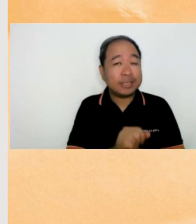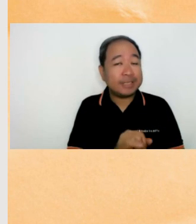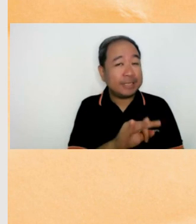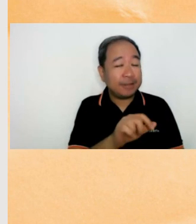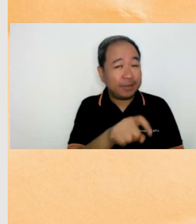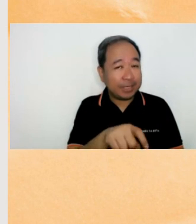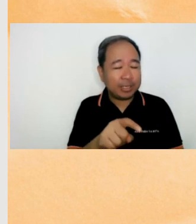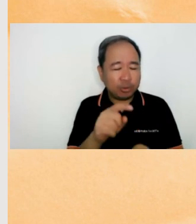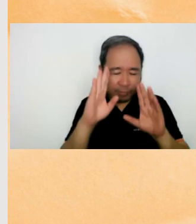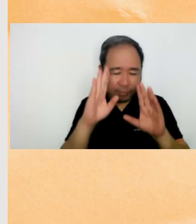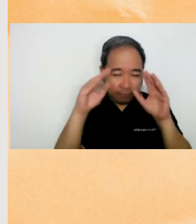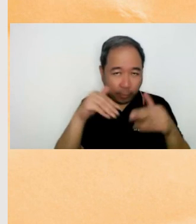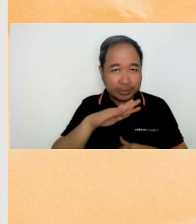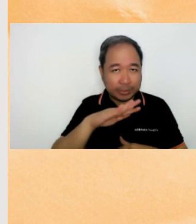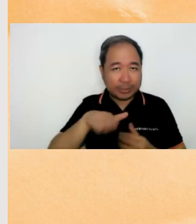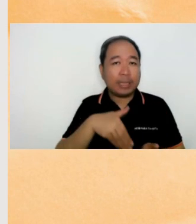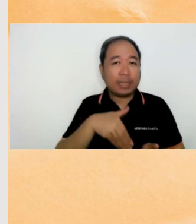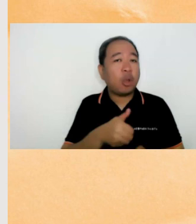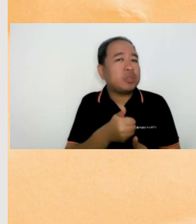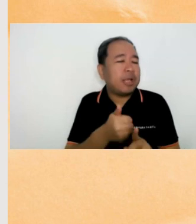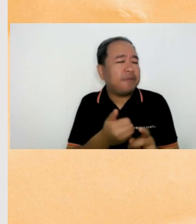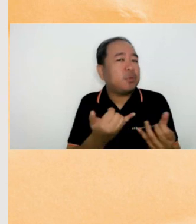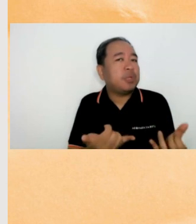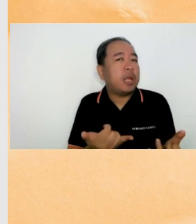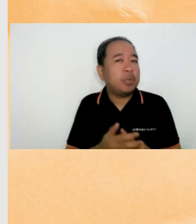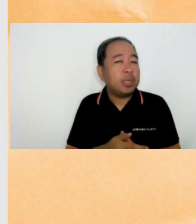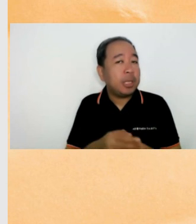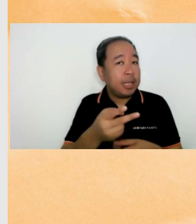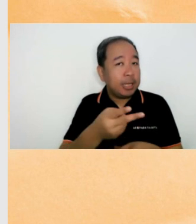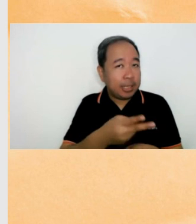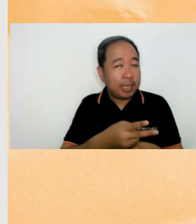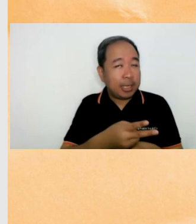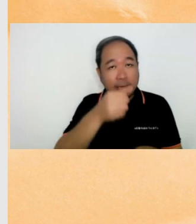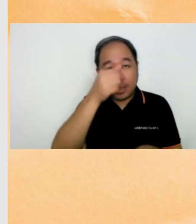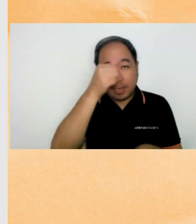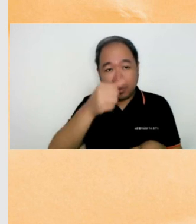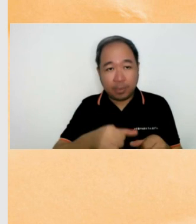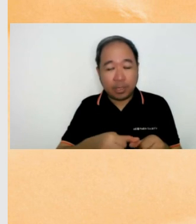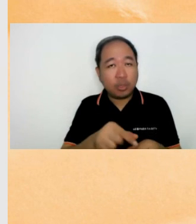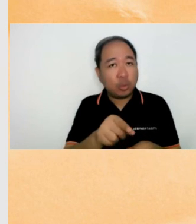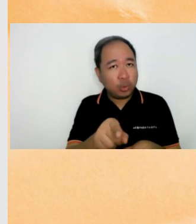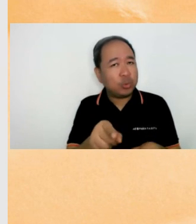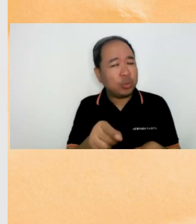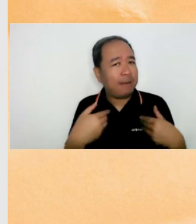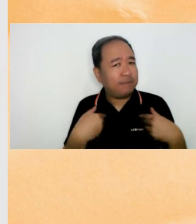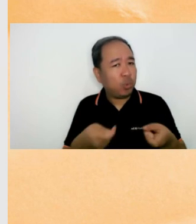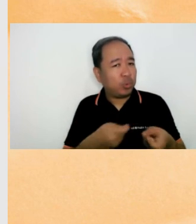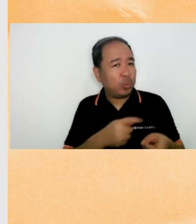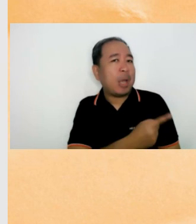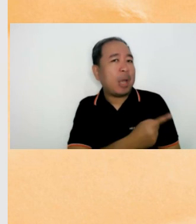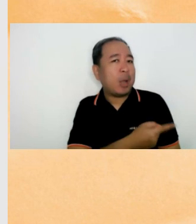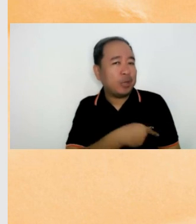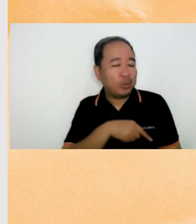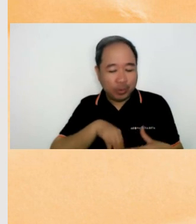center yourself in the present moment. Take care and remember, you have the power to find